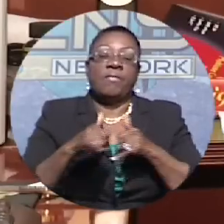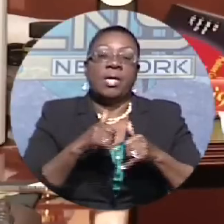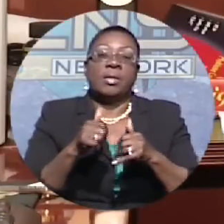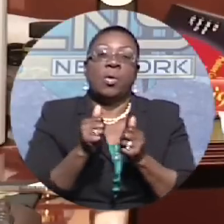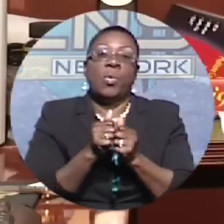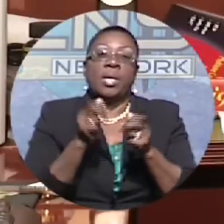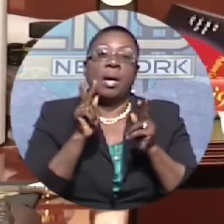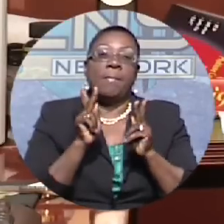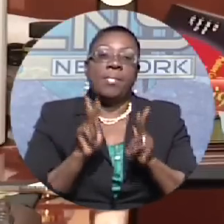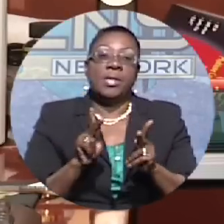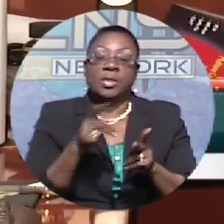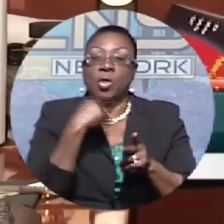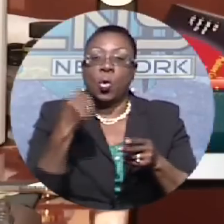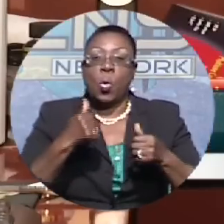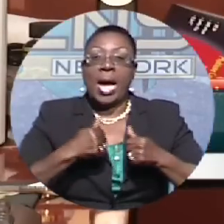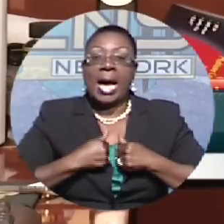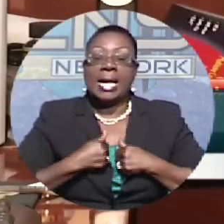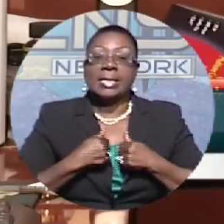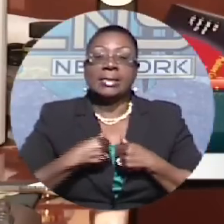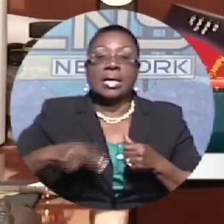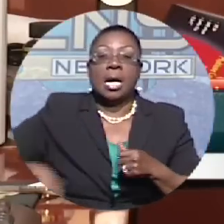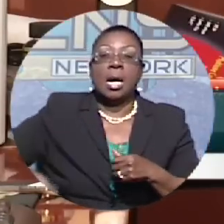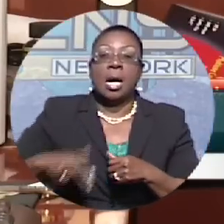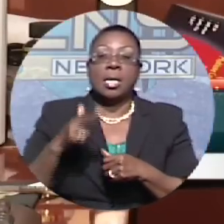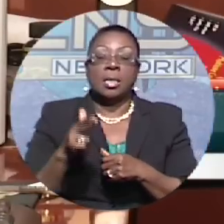who's armed with a handgun.